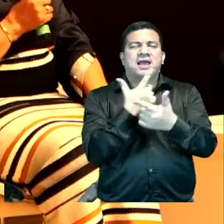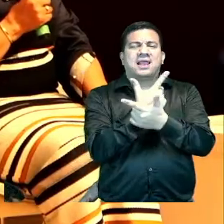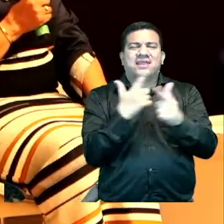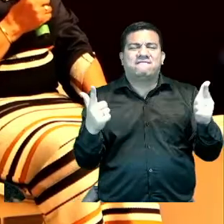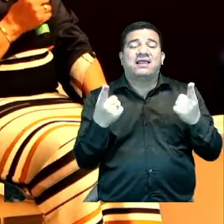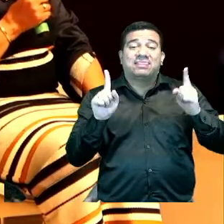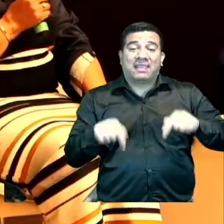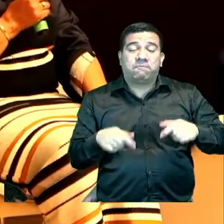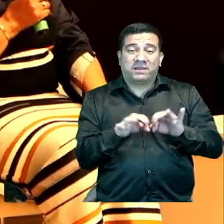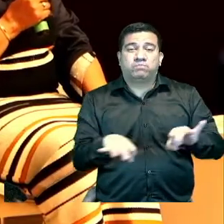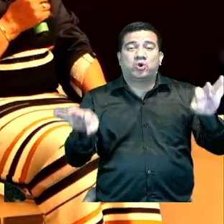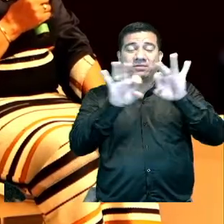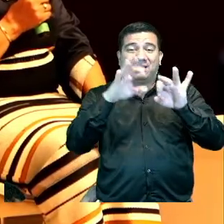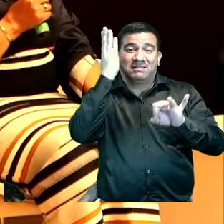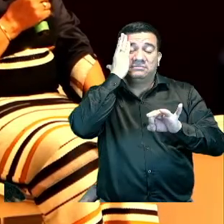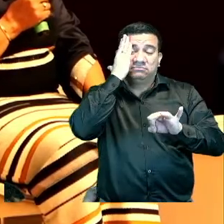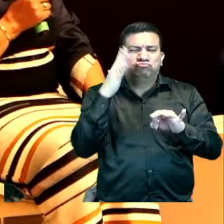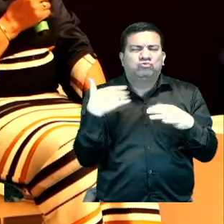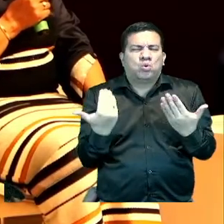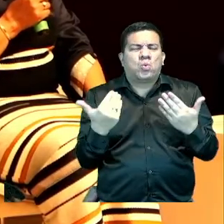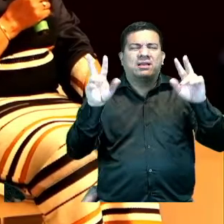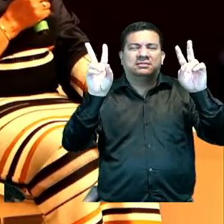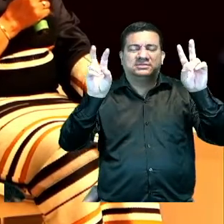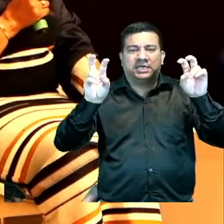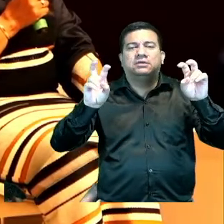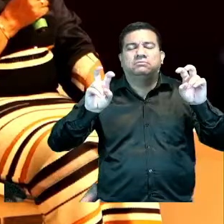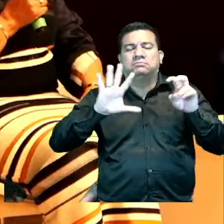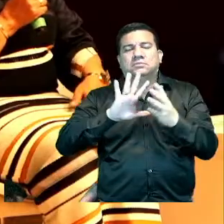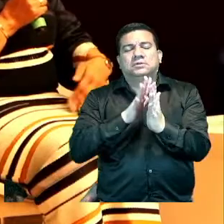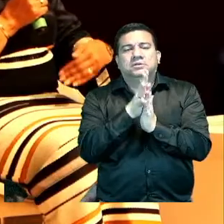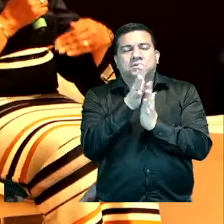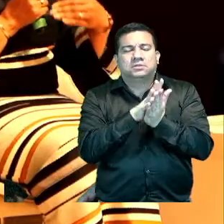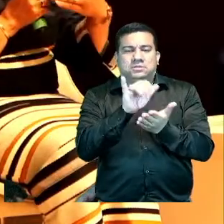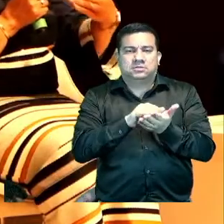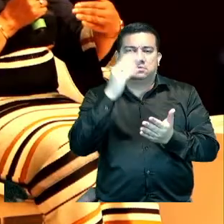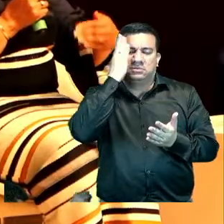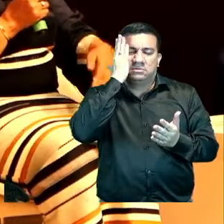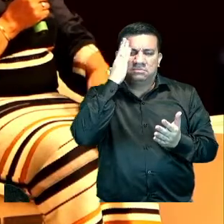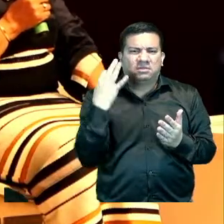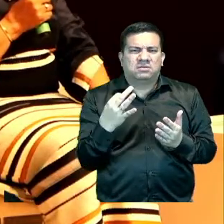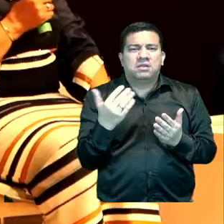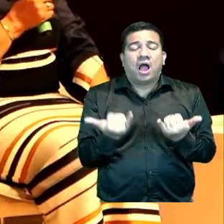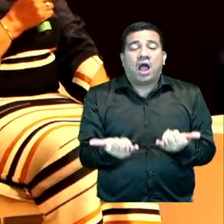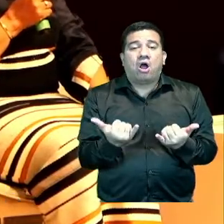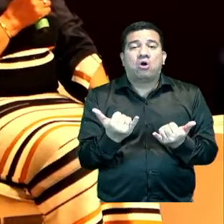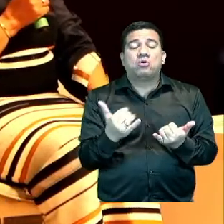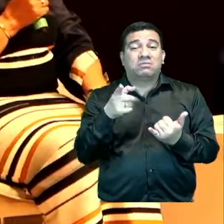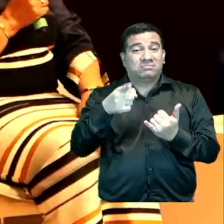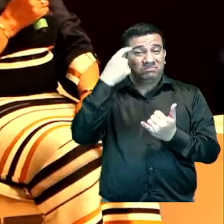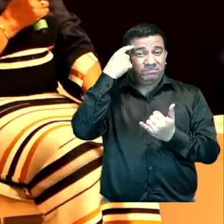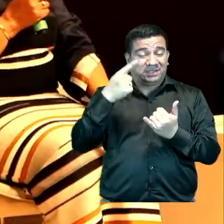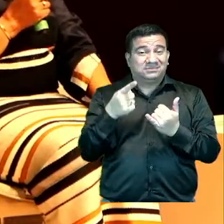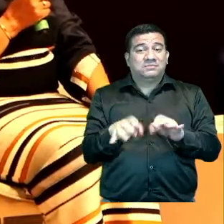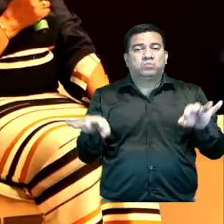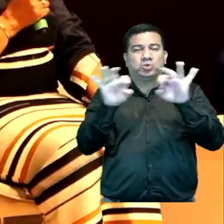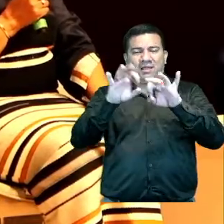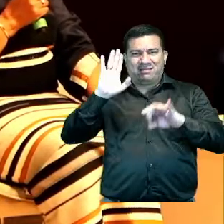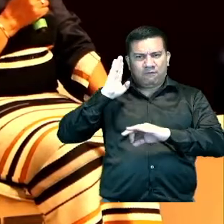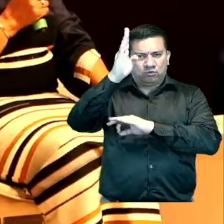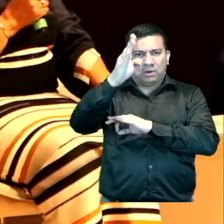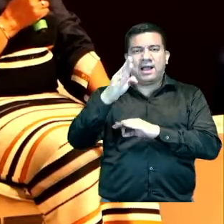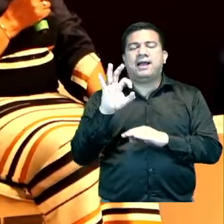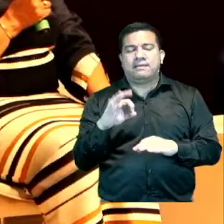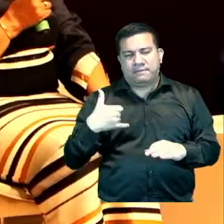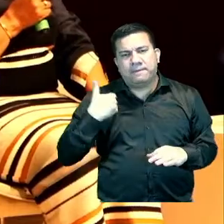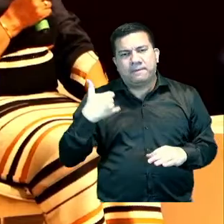not only talk about liberty and freedom, but we will also talk about young people. And we will talk about the future for